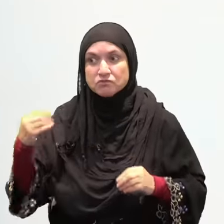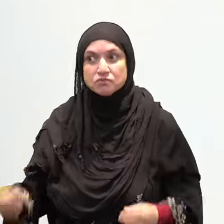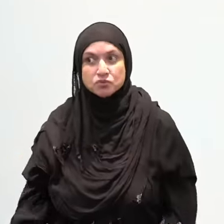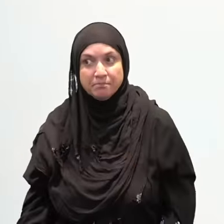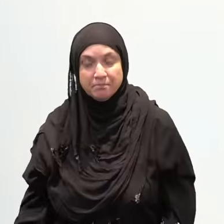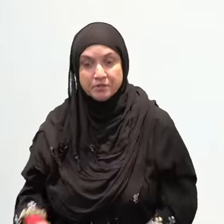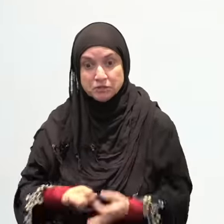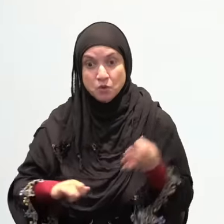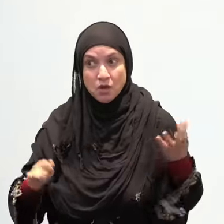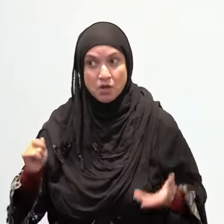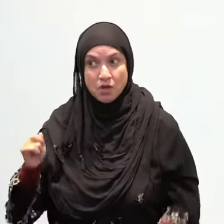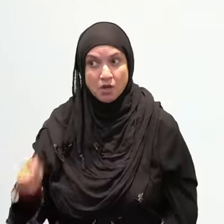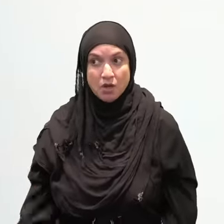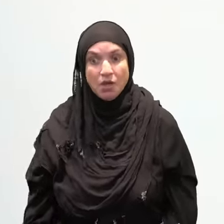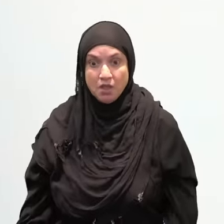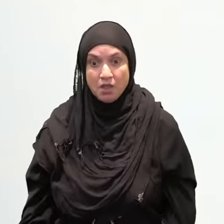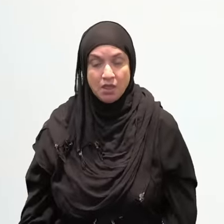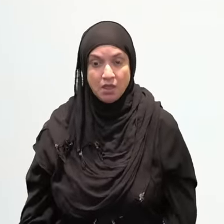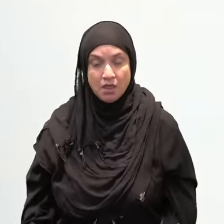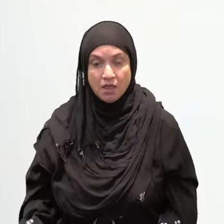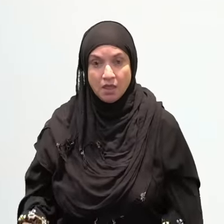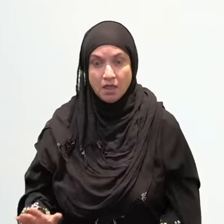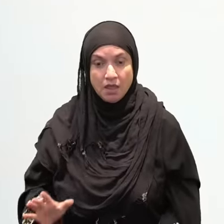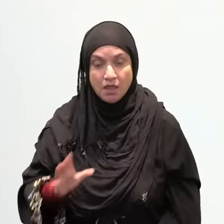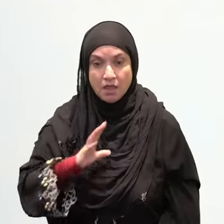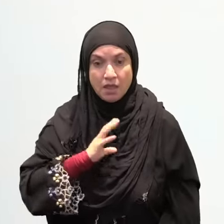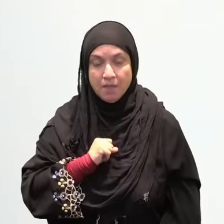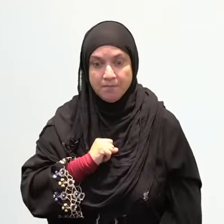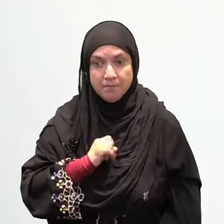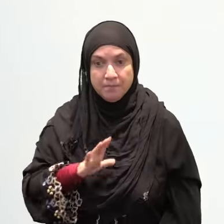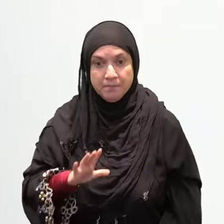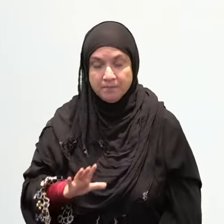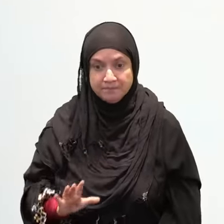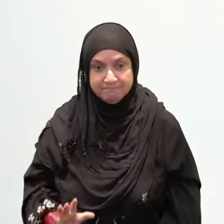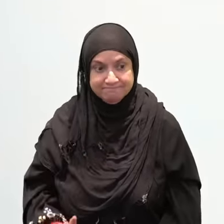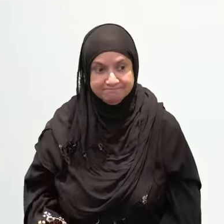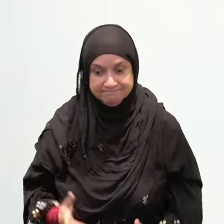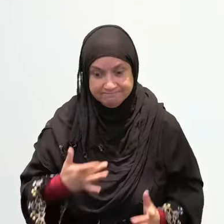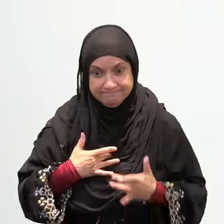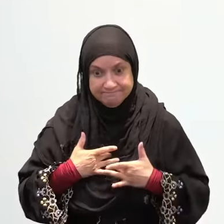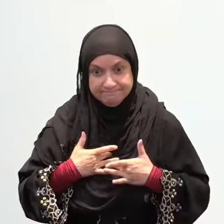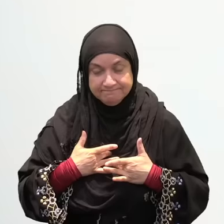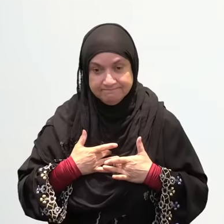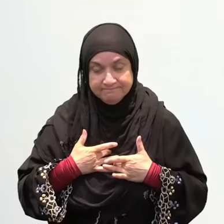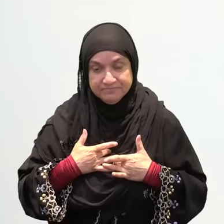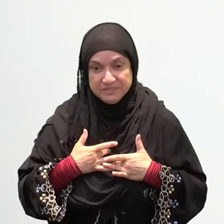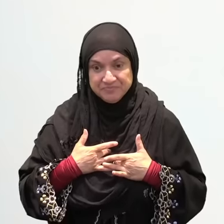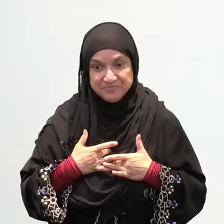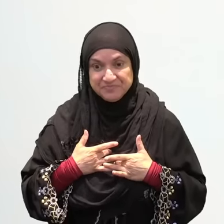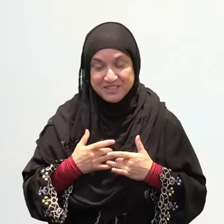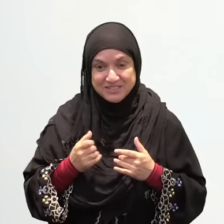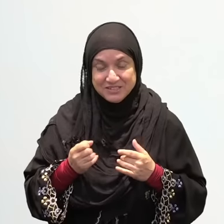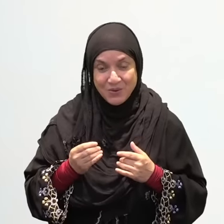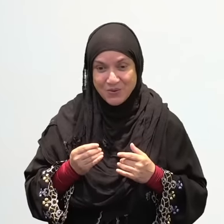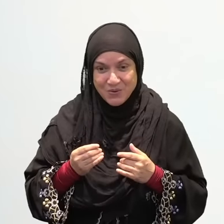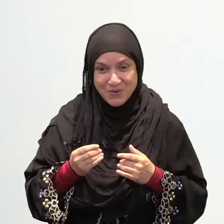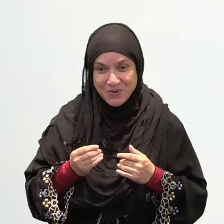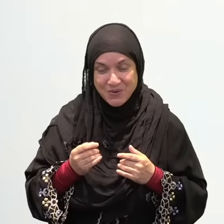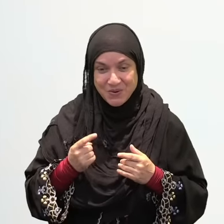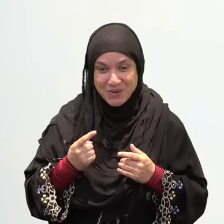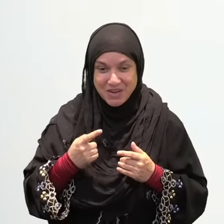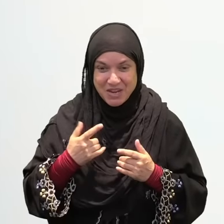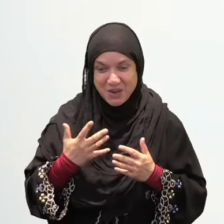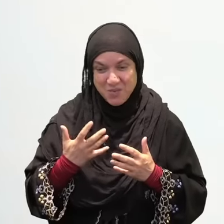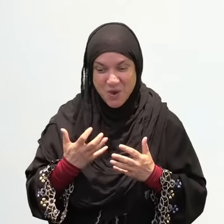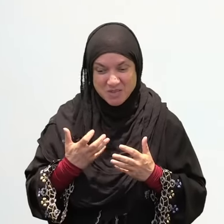say they thought they were righteous, they thought they were acting upon something that was good. And they pulled their swords against companions of the Prophet